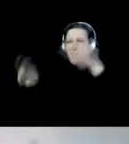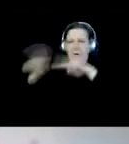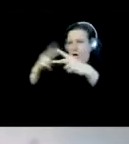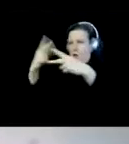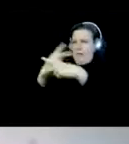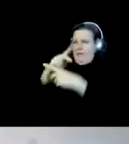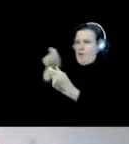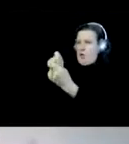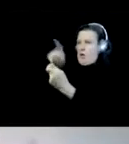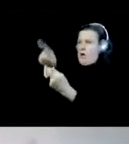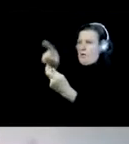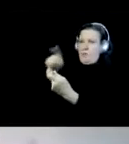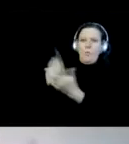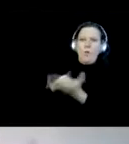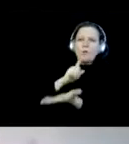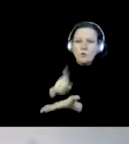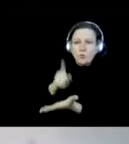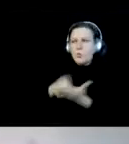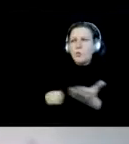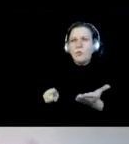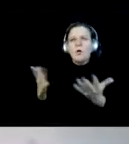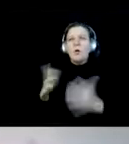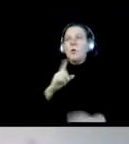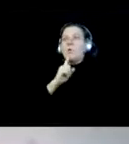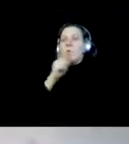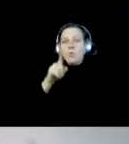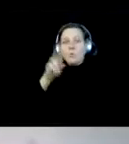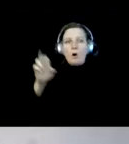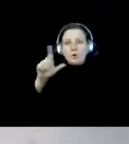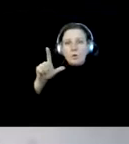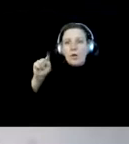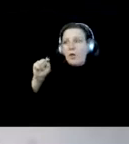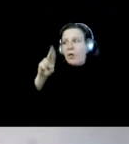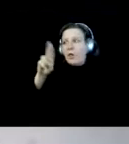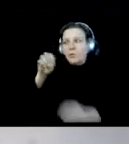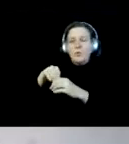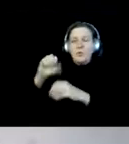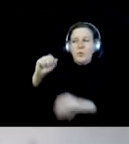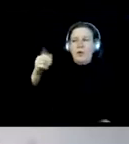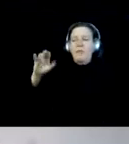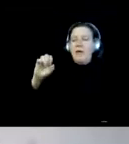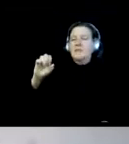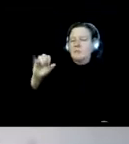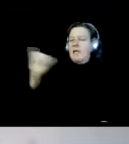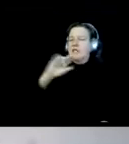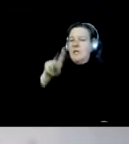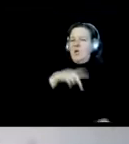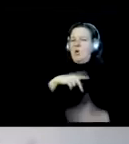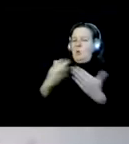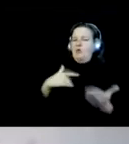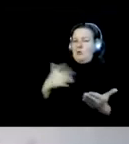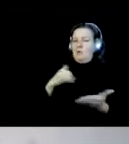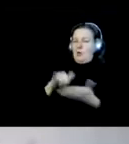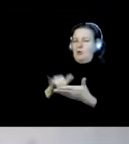or real within that space, which was also a kind of personal thing that I was feeling at the time, but that